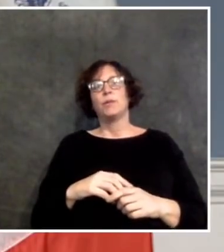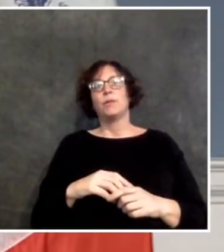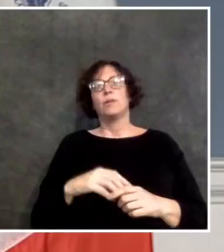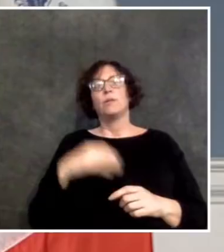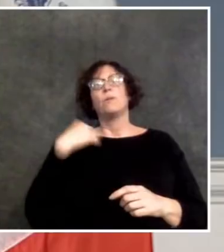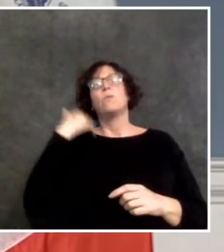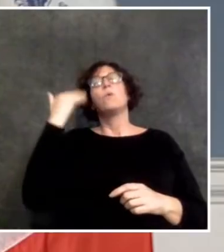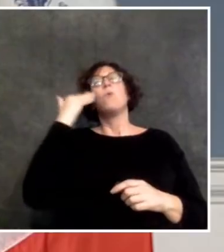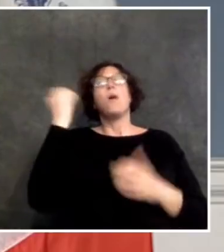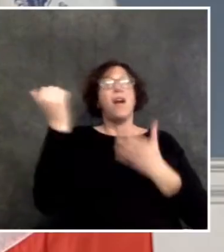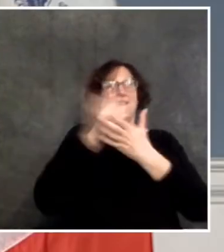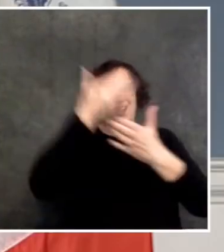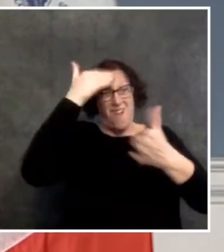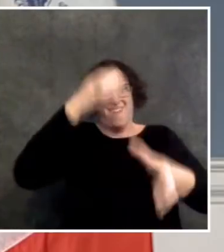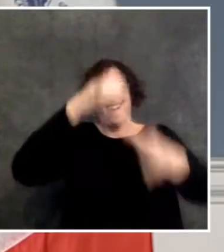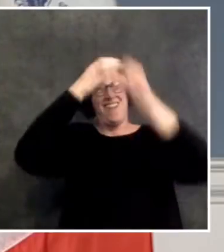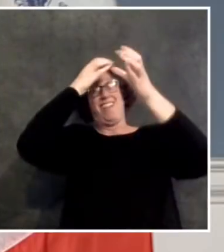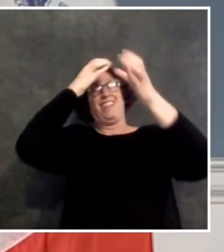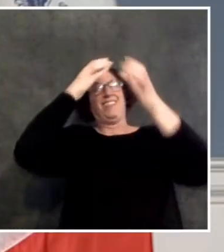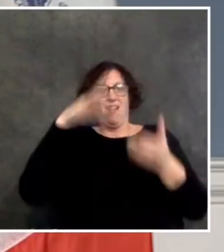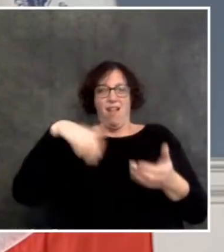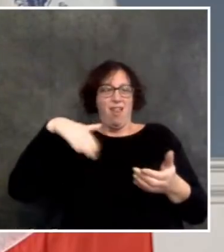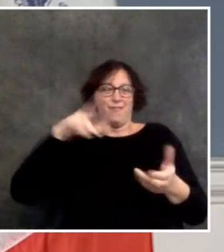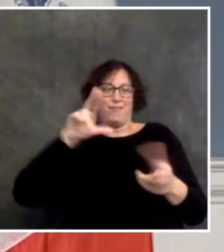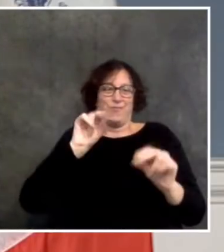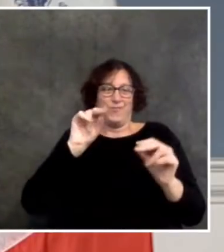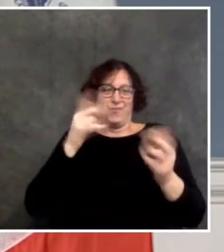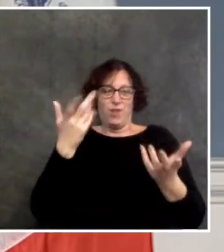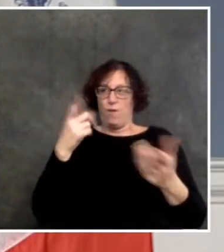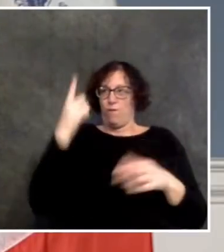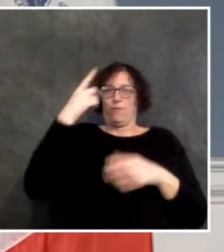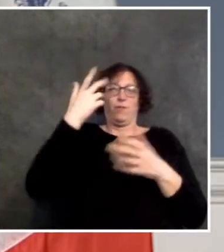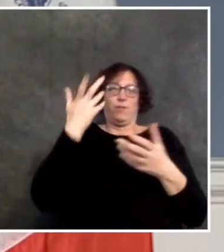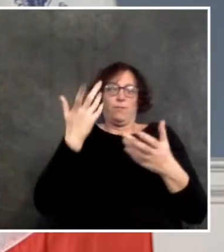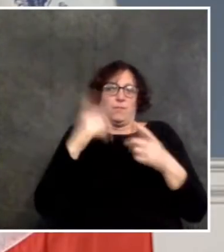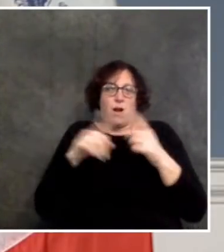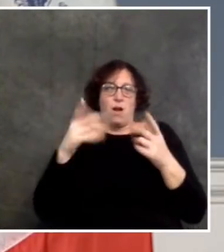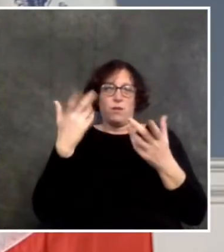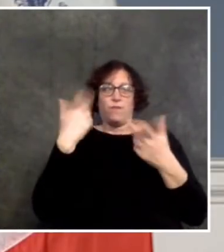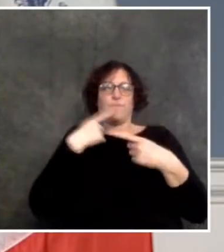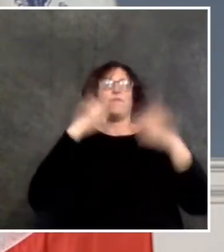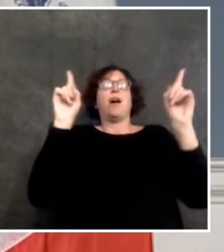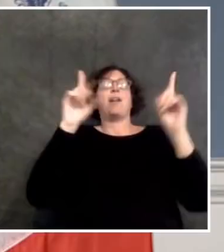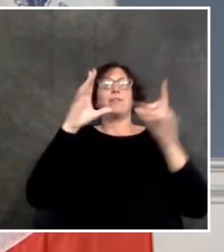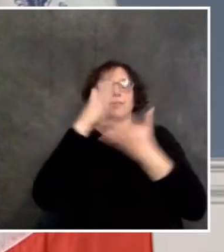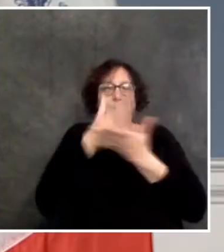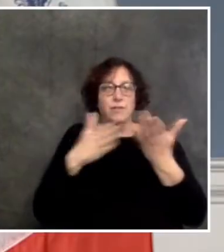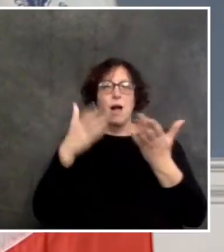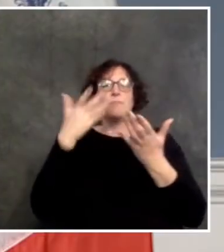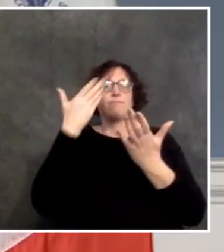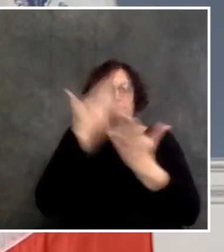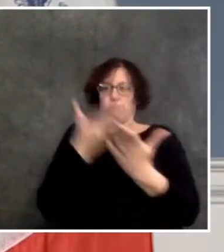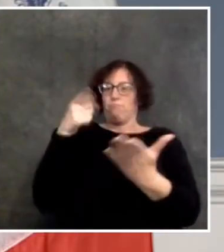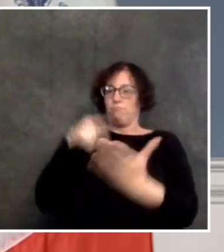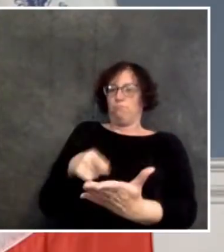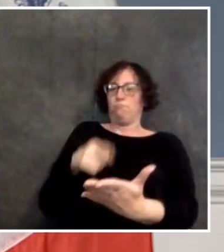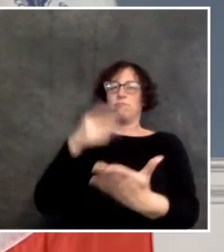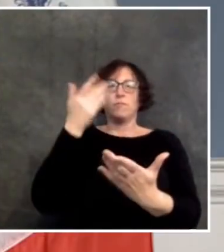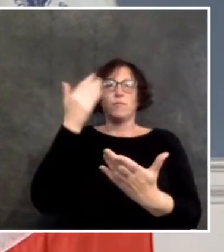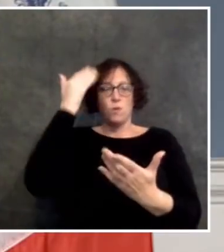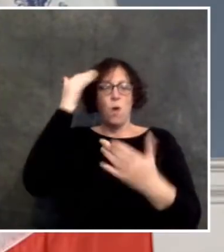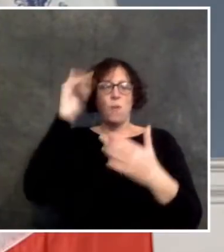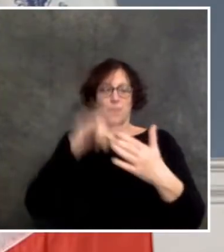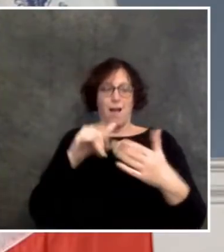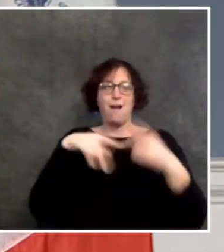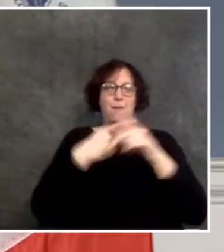leadership a sense that there was something more tangible here than they'd seen previously. Second, there was a real concern all